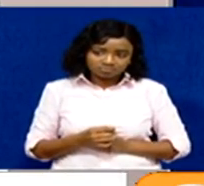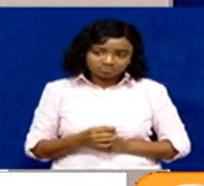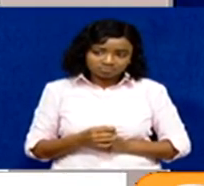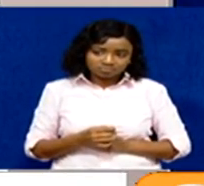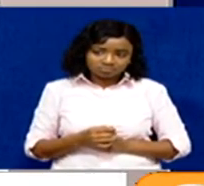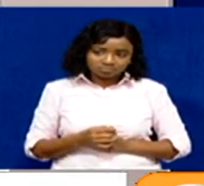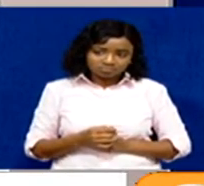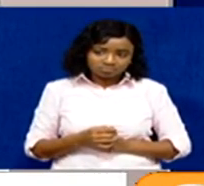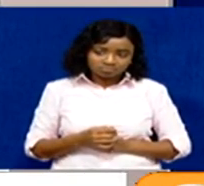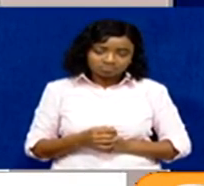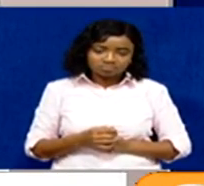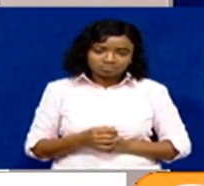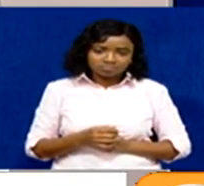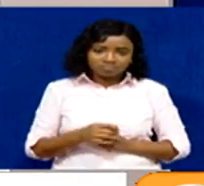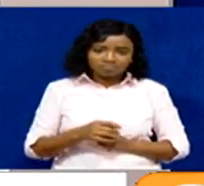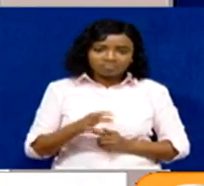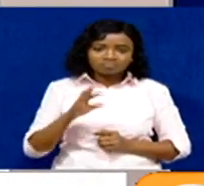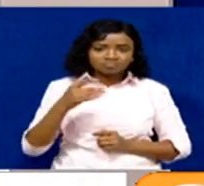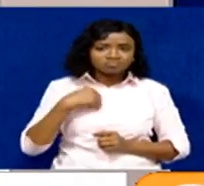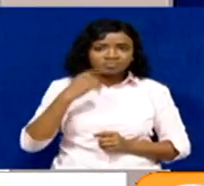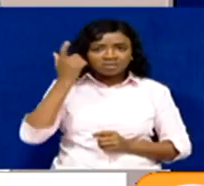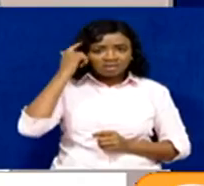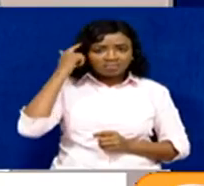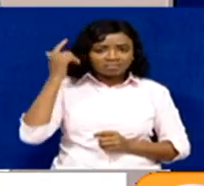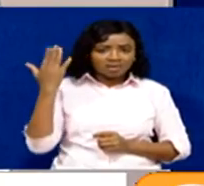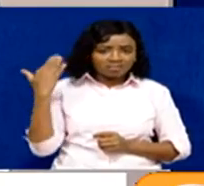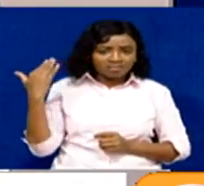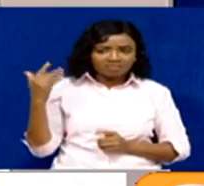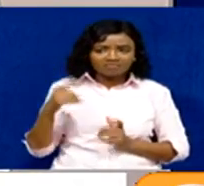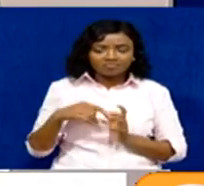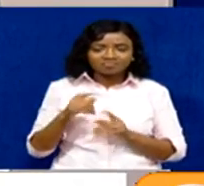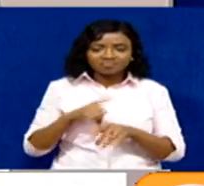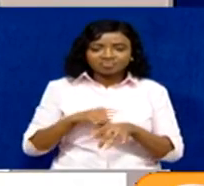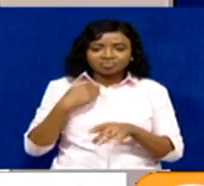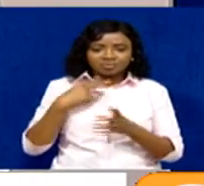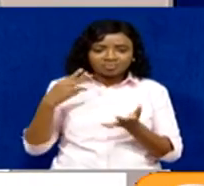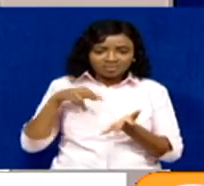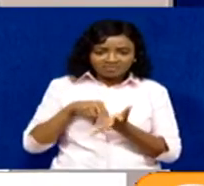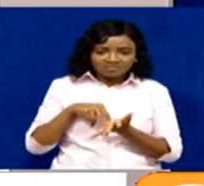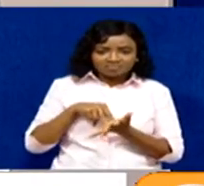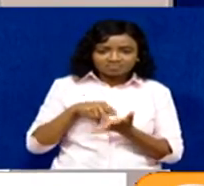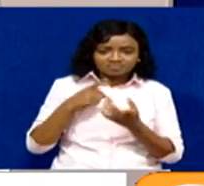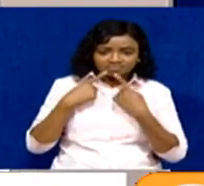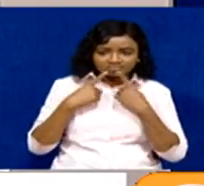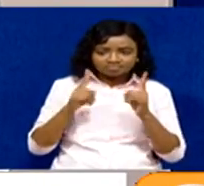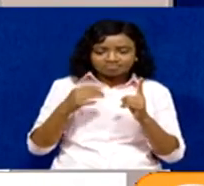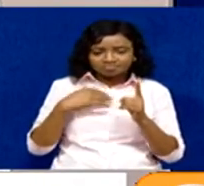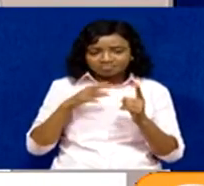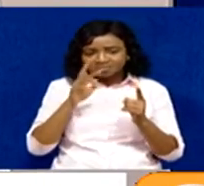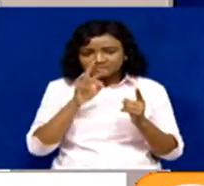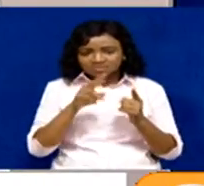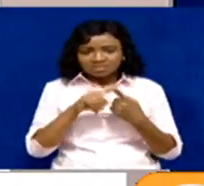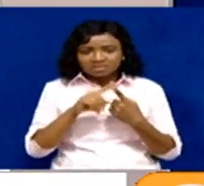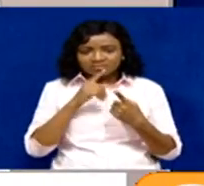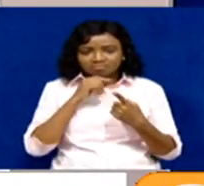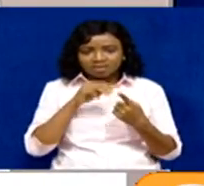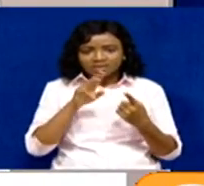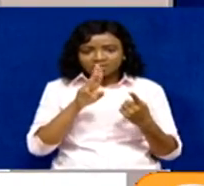and I saw Muite standing, progressive, very articulate, a lawyer. Yeah. I